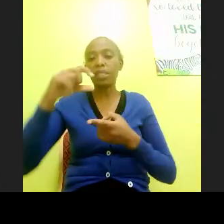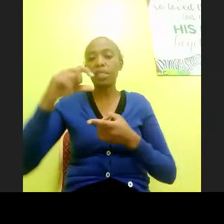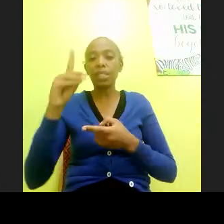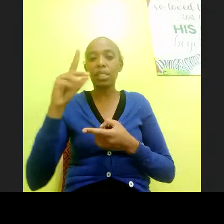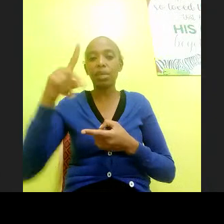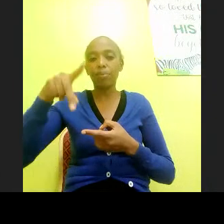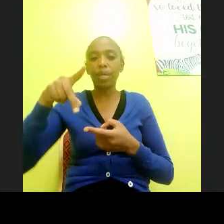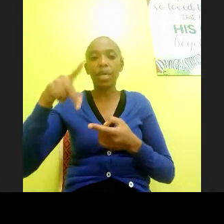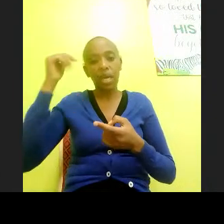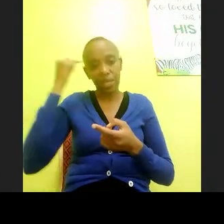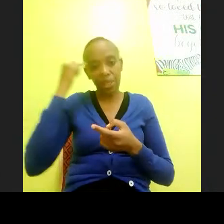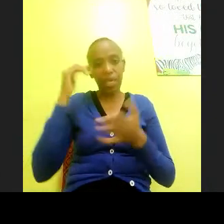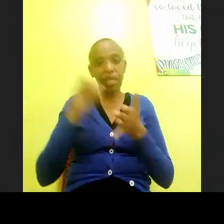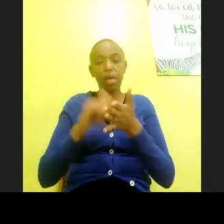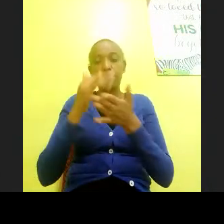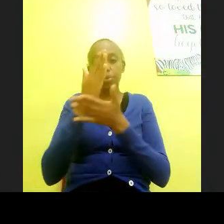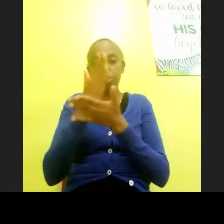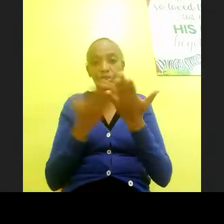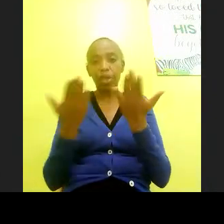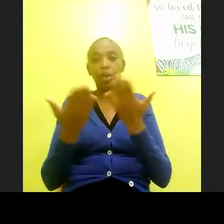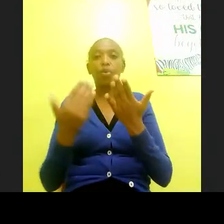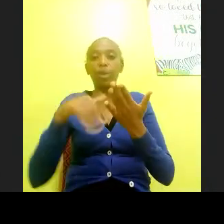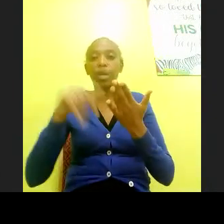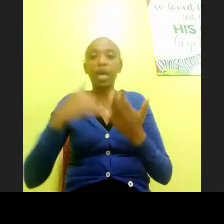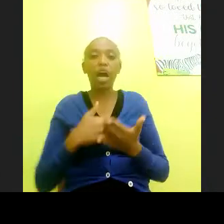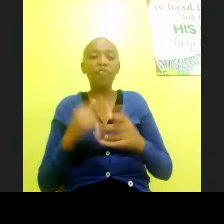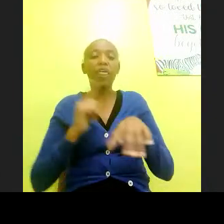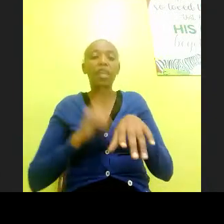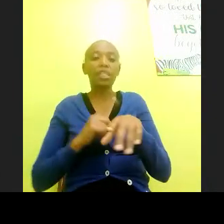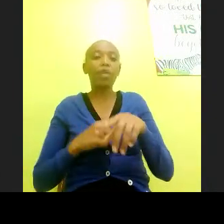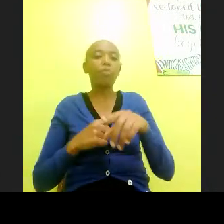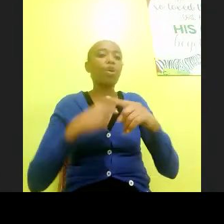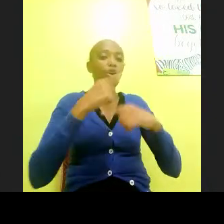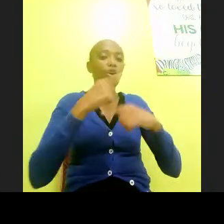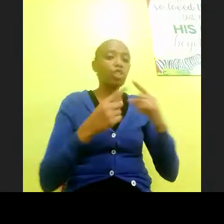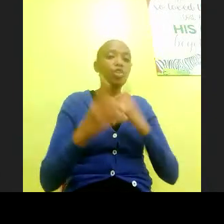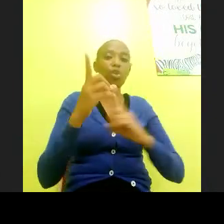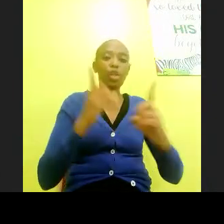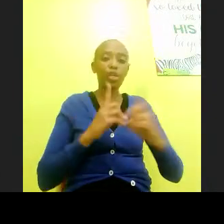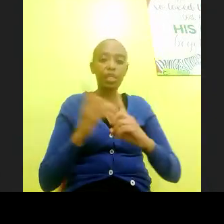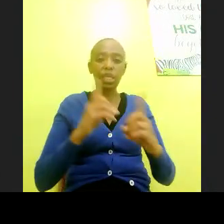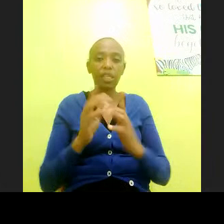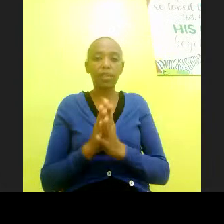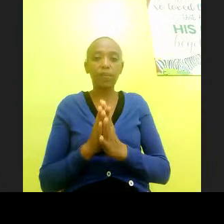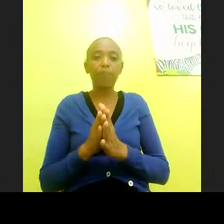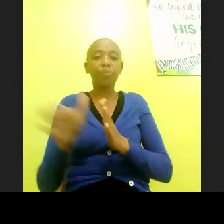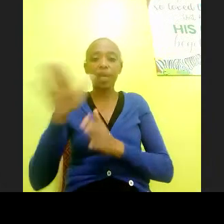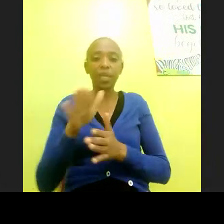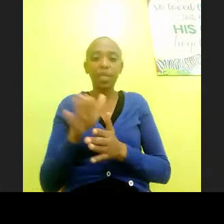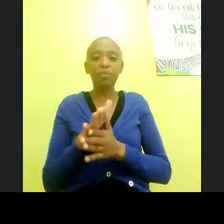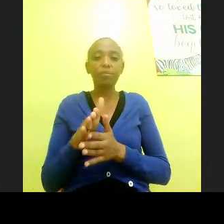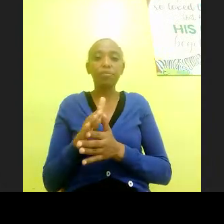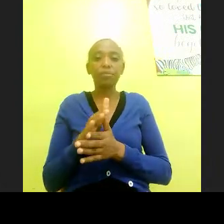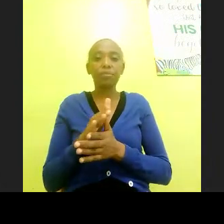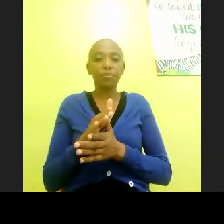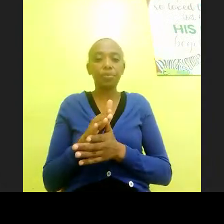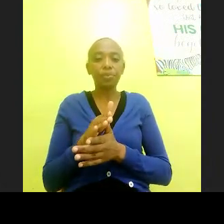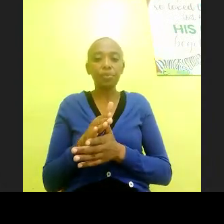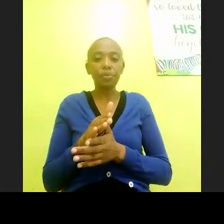of the conversations we'll have when we move to the discussion section of today's